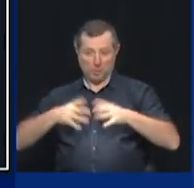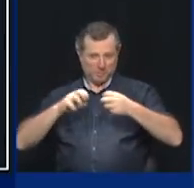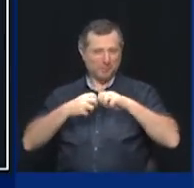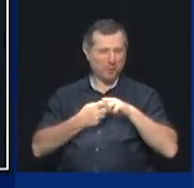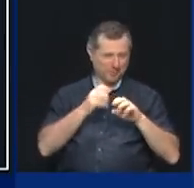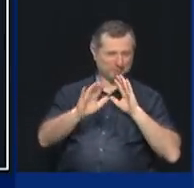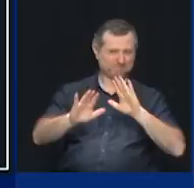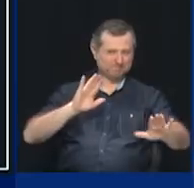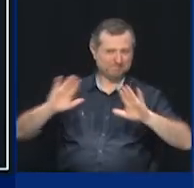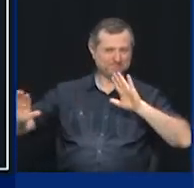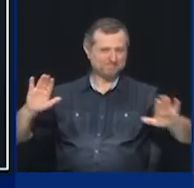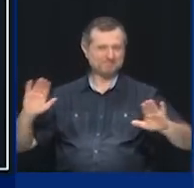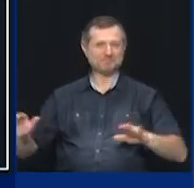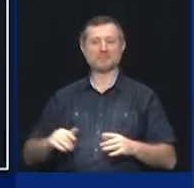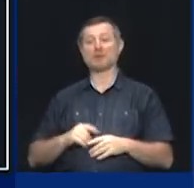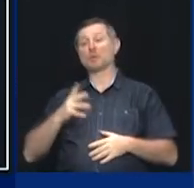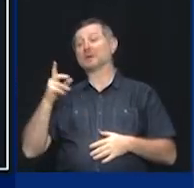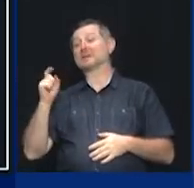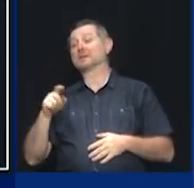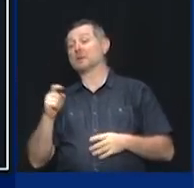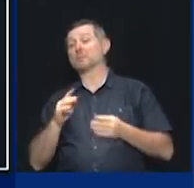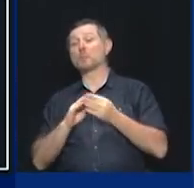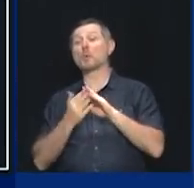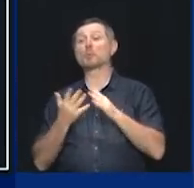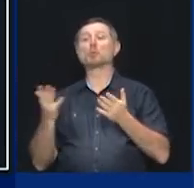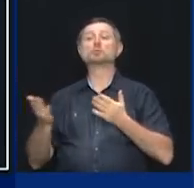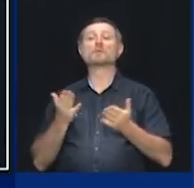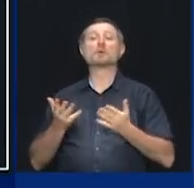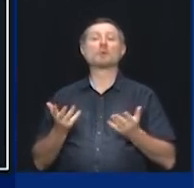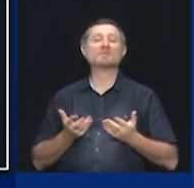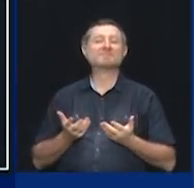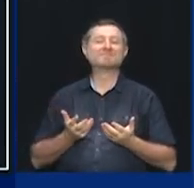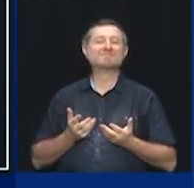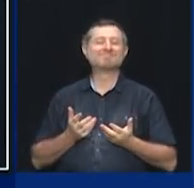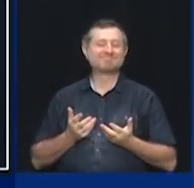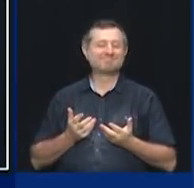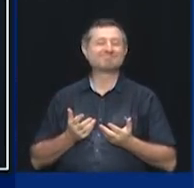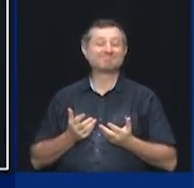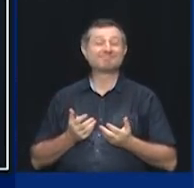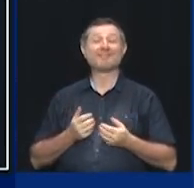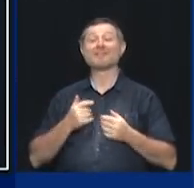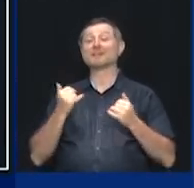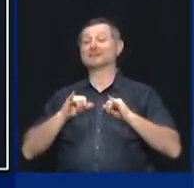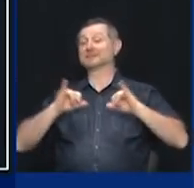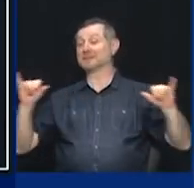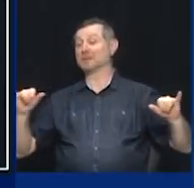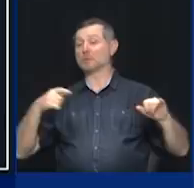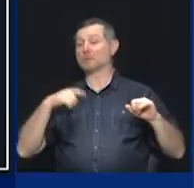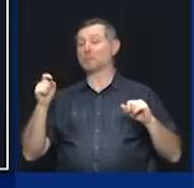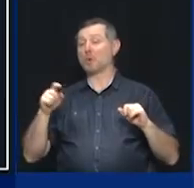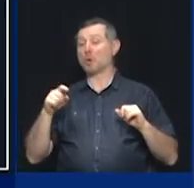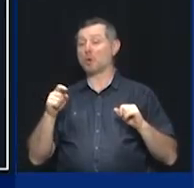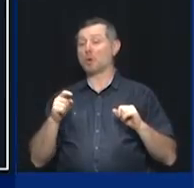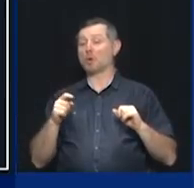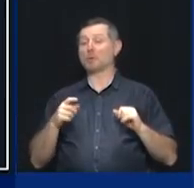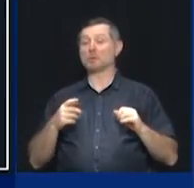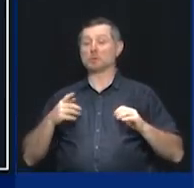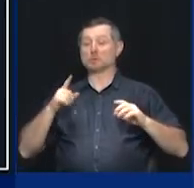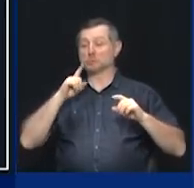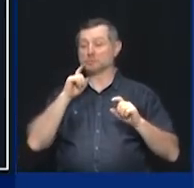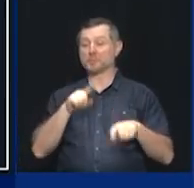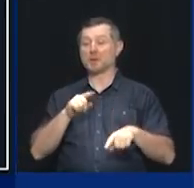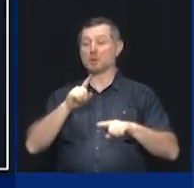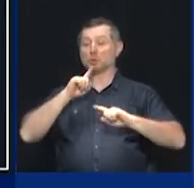We need more community-based services on the one hand, and then we need more responsive approaches to